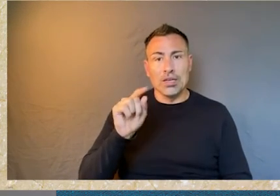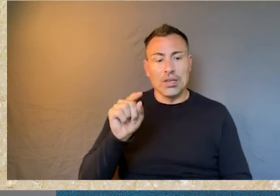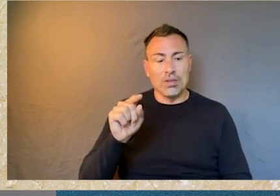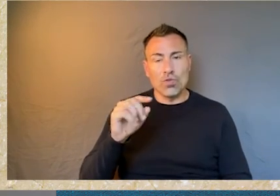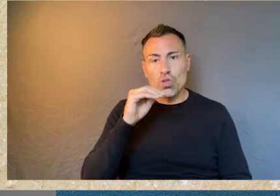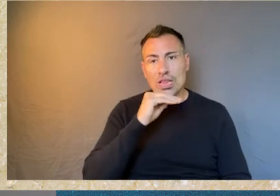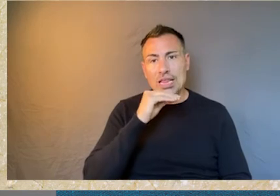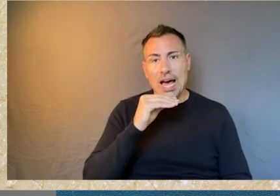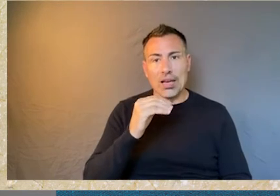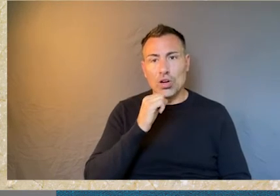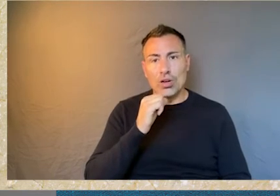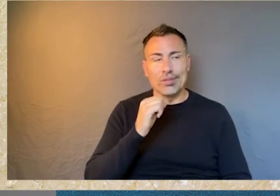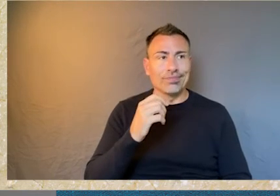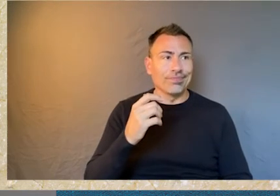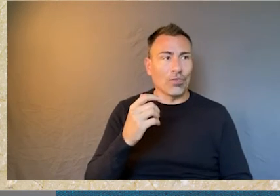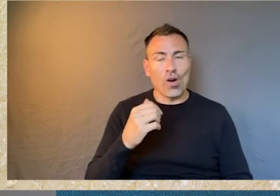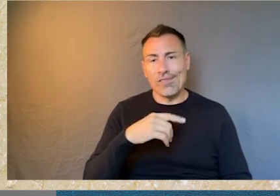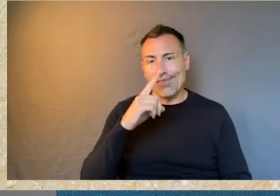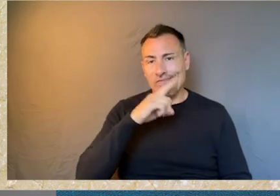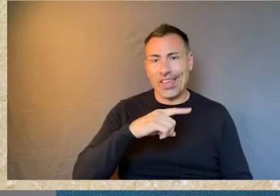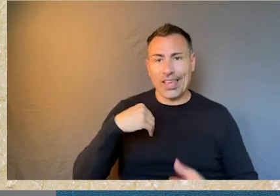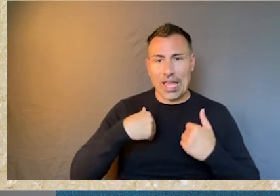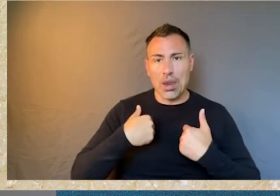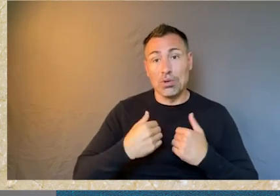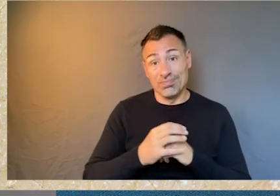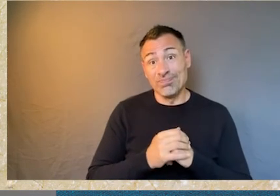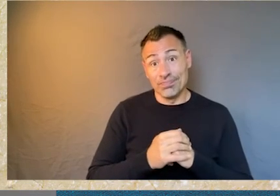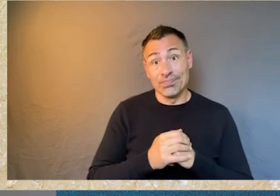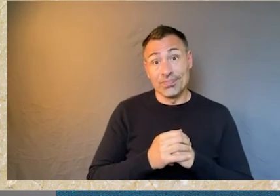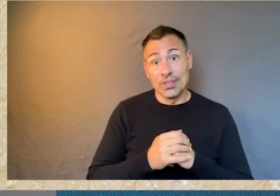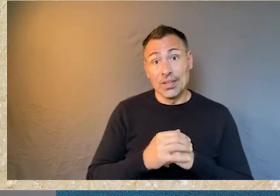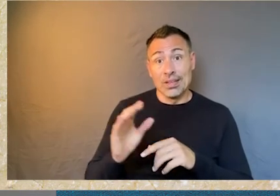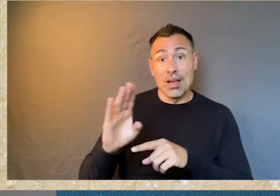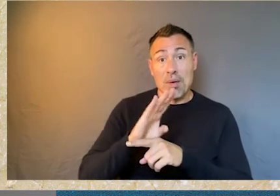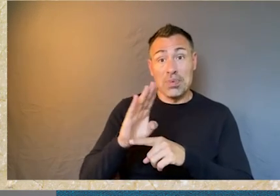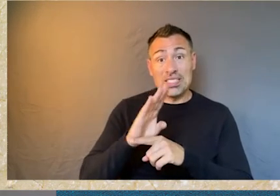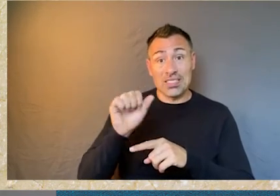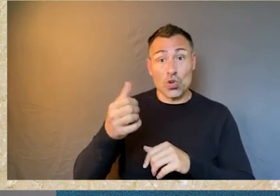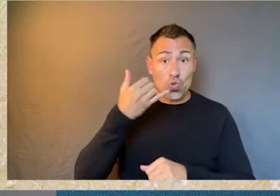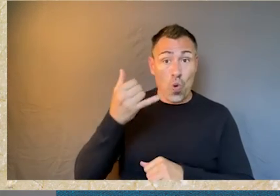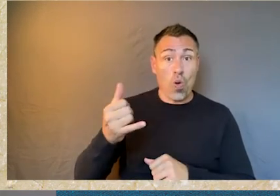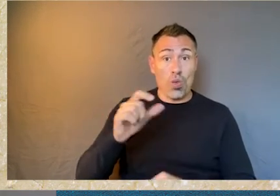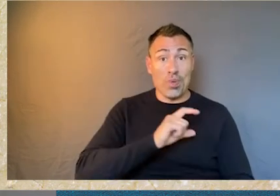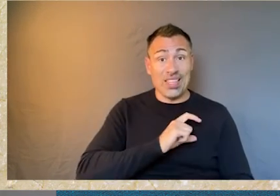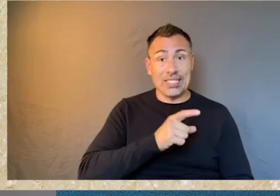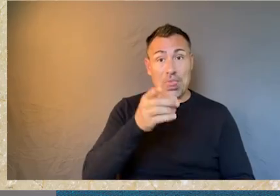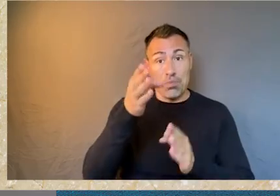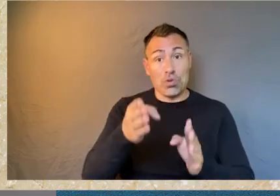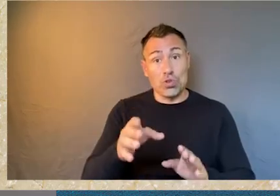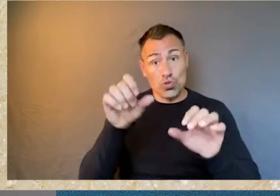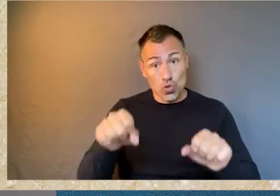basically lie or not tell the truth or have a fake animal. A business could call the police and that person can get in